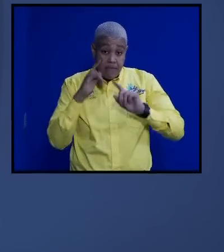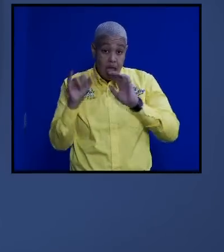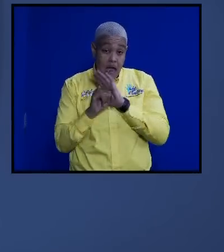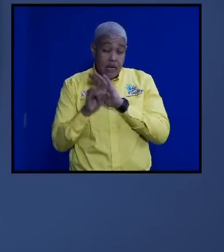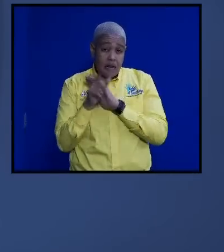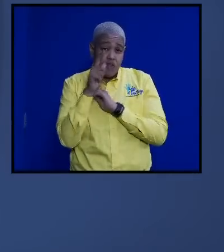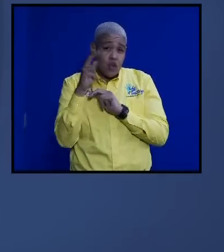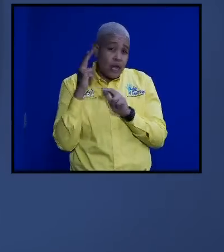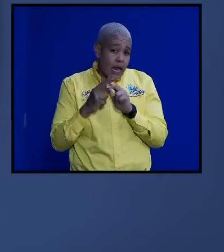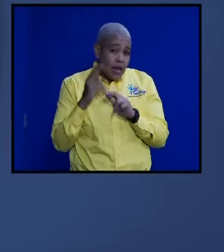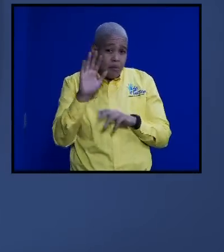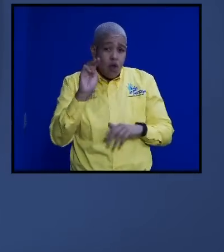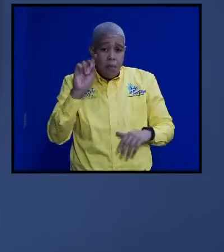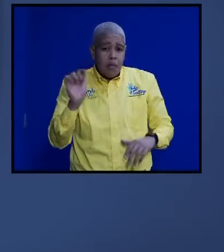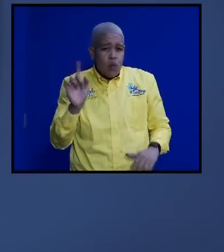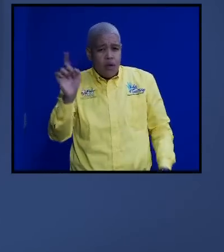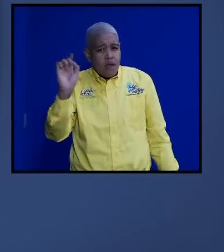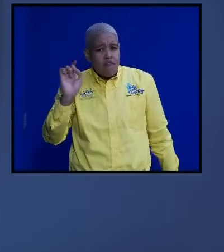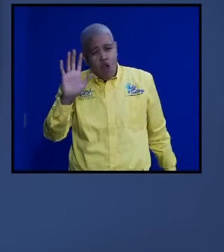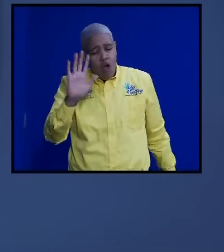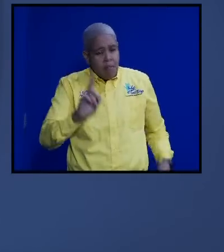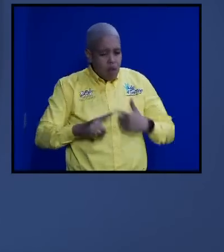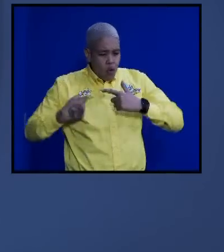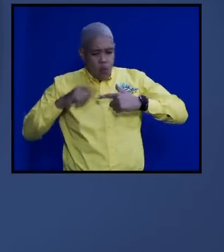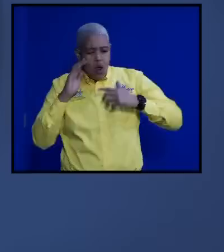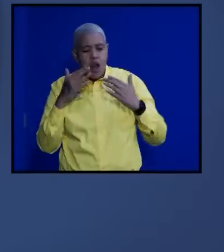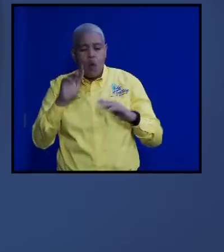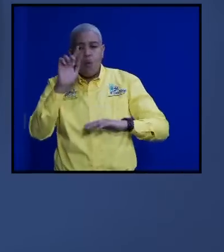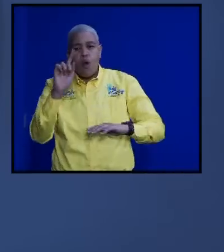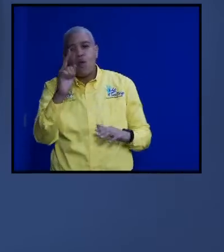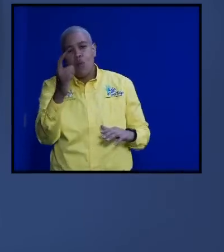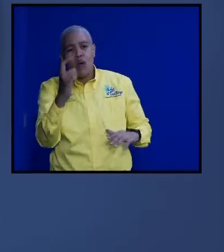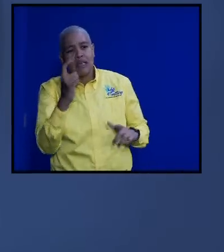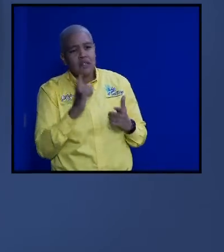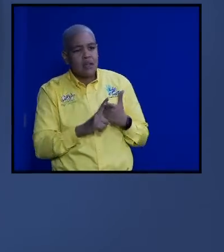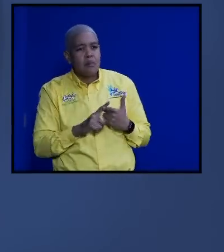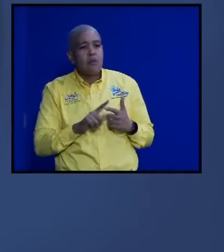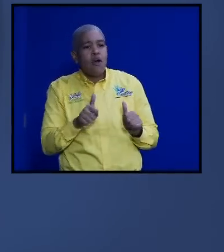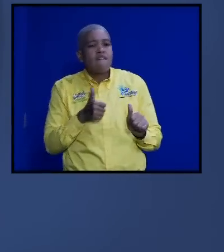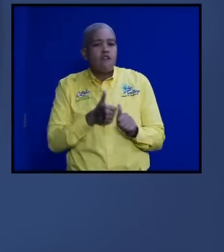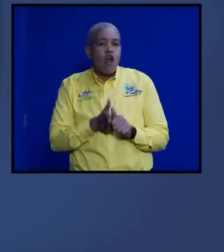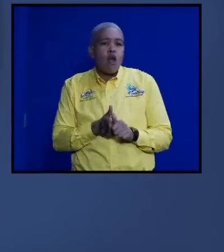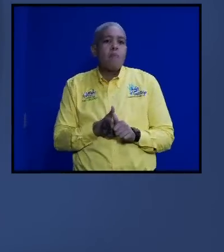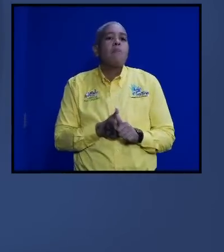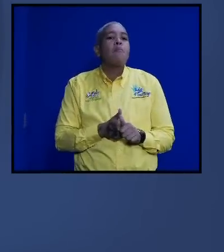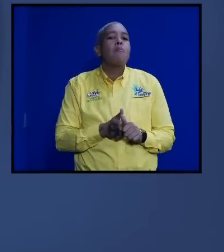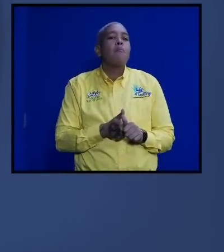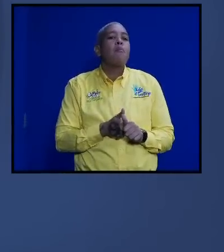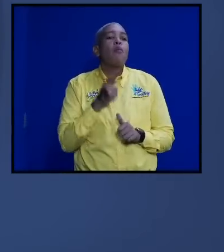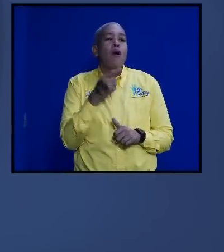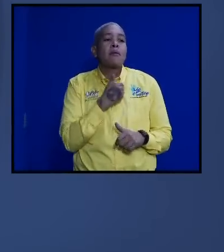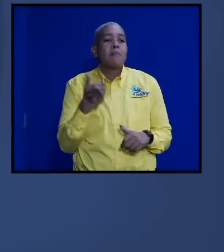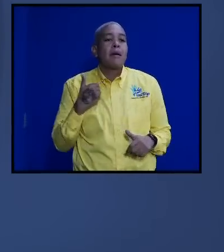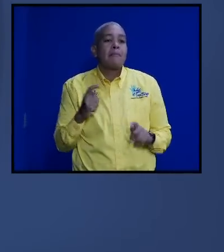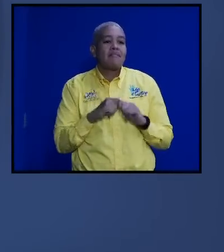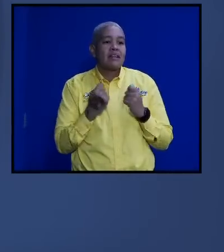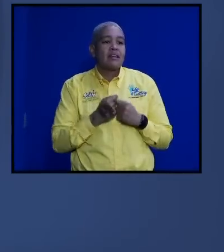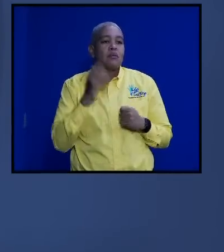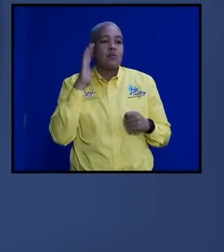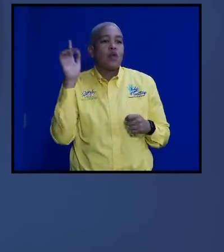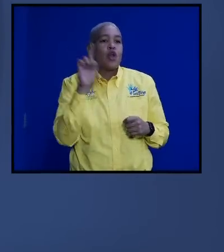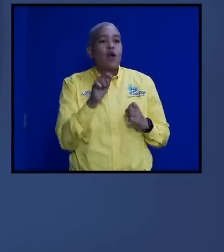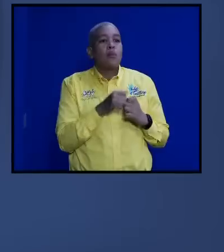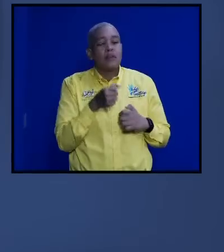your name and your media house. We will allow one question plus a follow-up. A member of the team will come to you